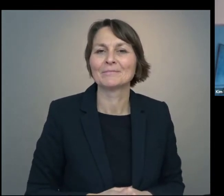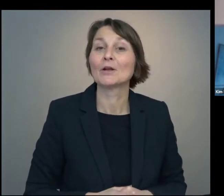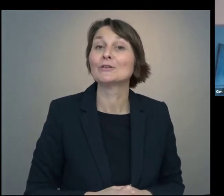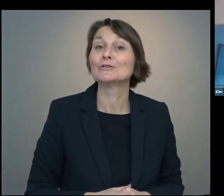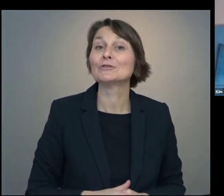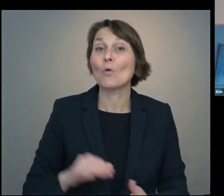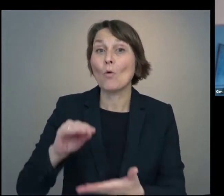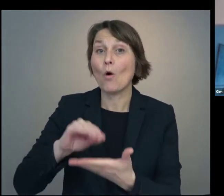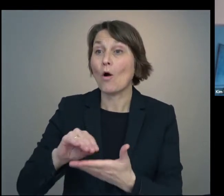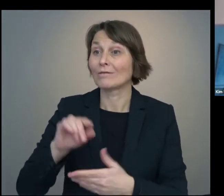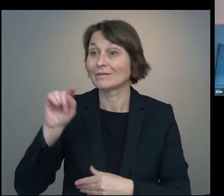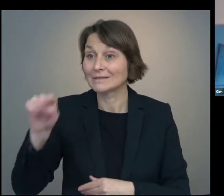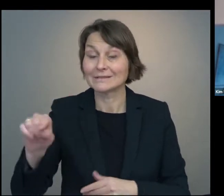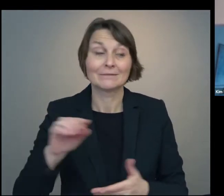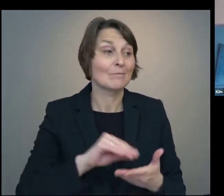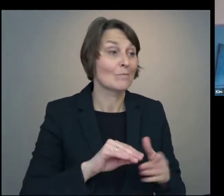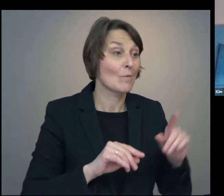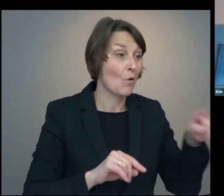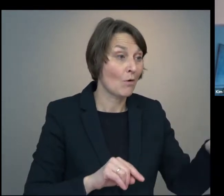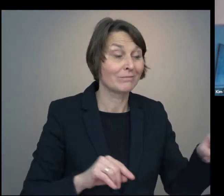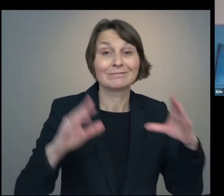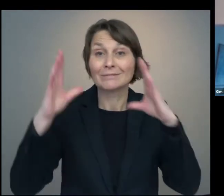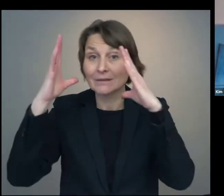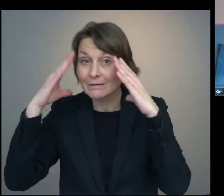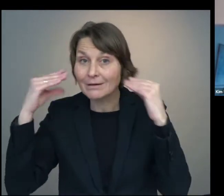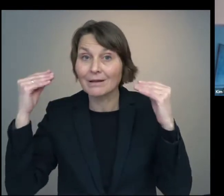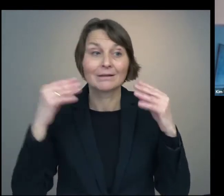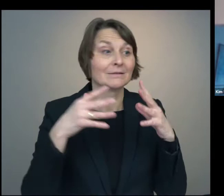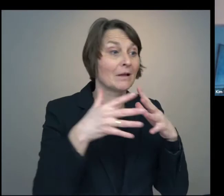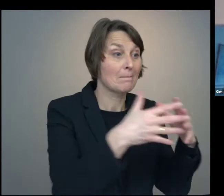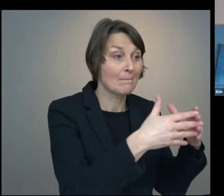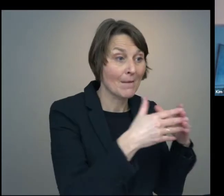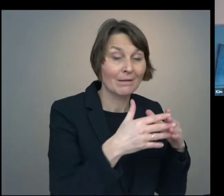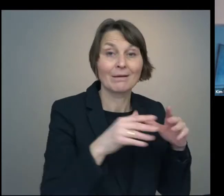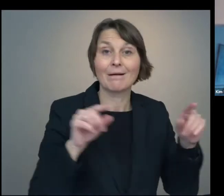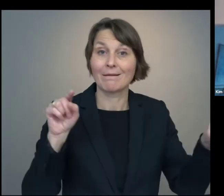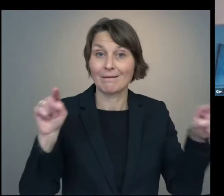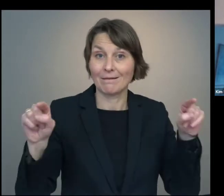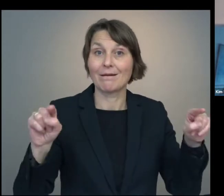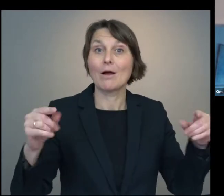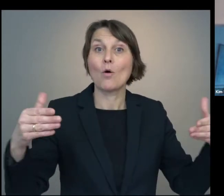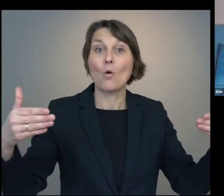Opening those two offices, the Netherlands and US,